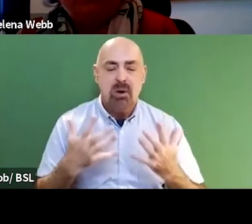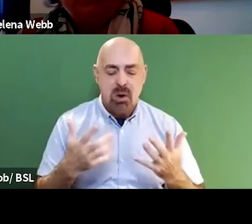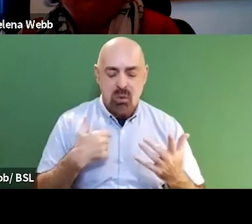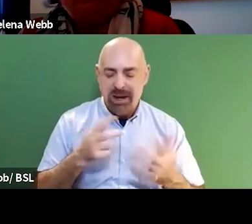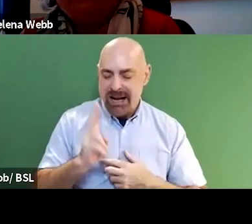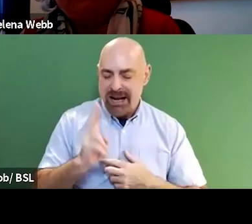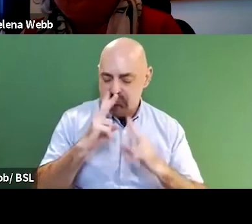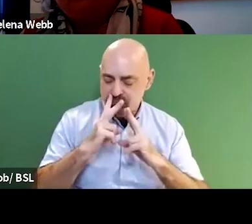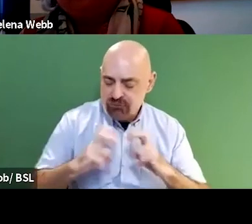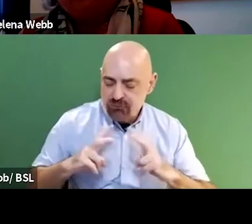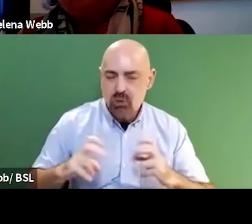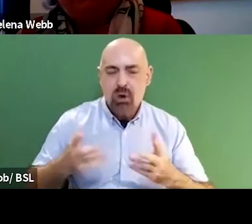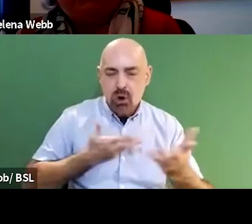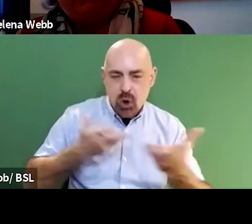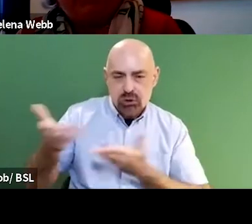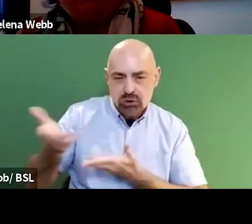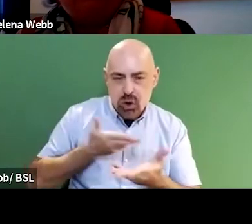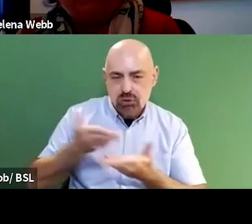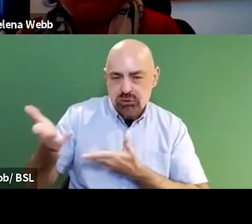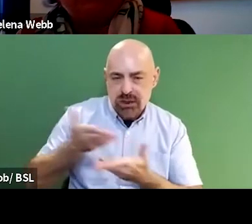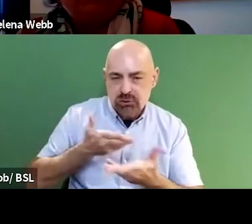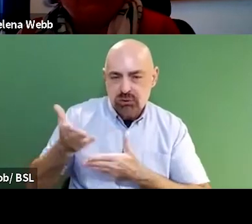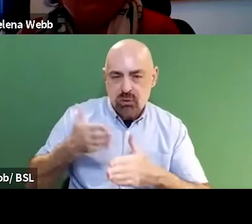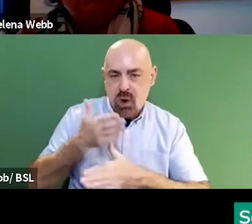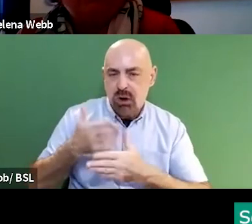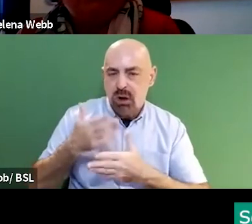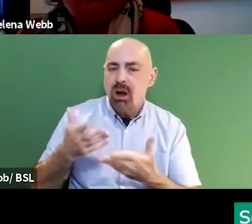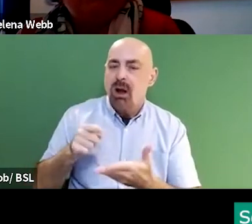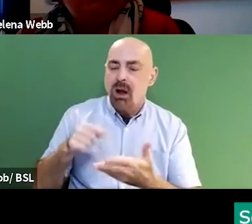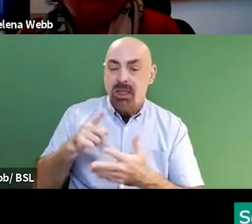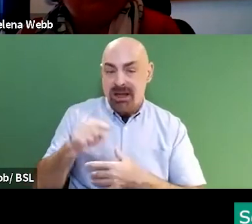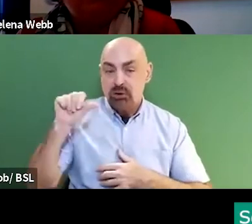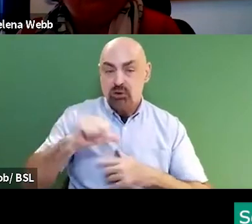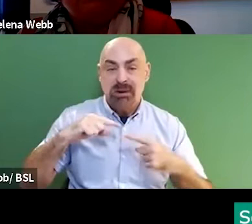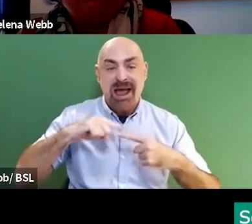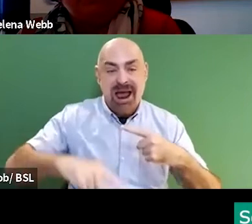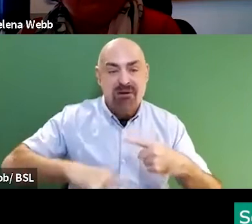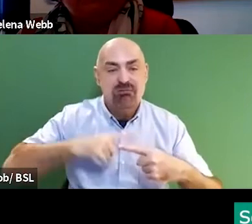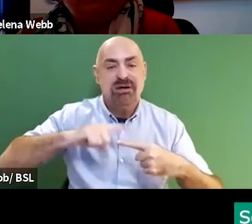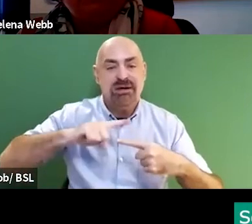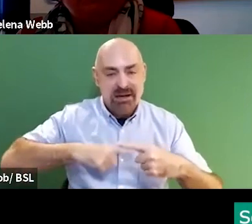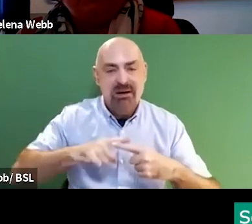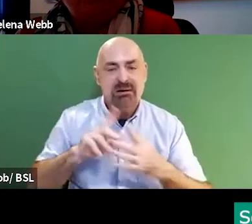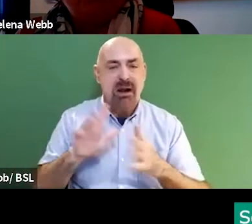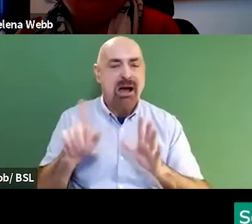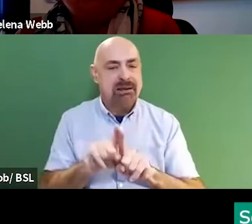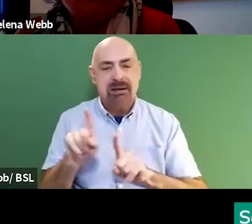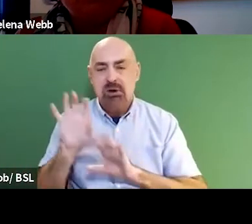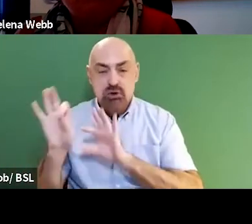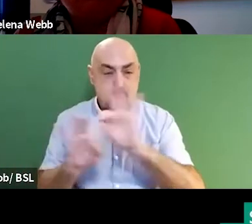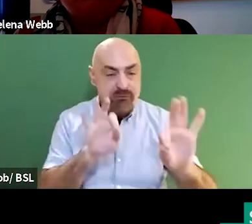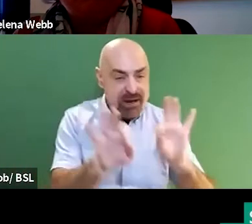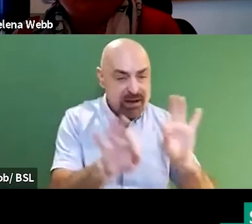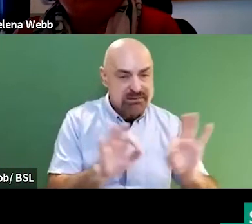work, and we're looking to progress that to be an annual event. So what we're doing at the moment is using surveys through our